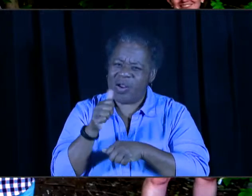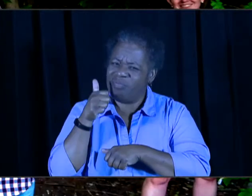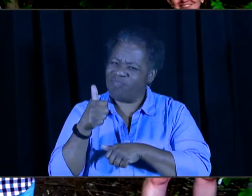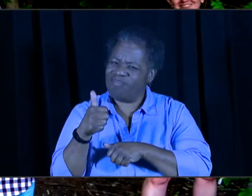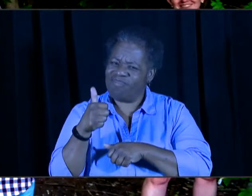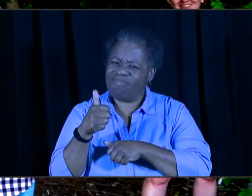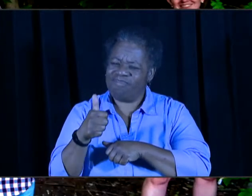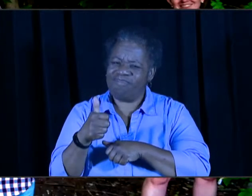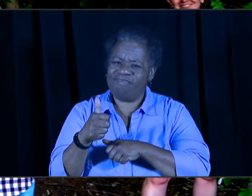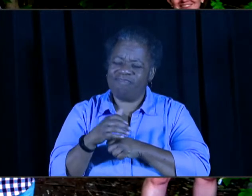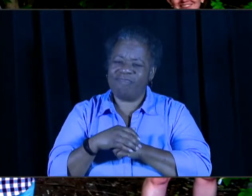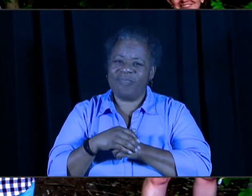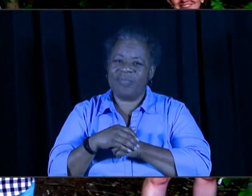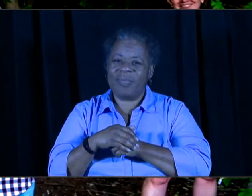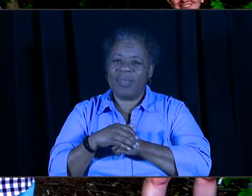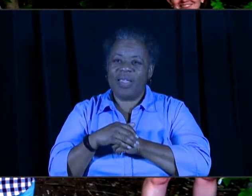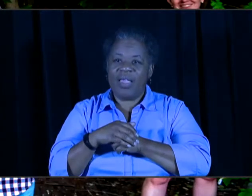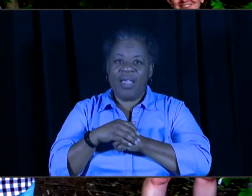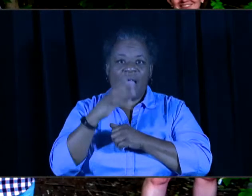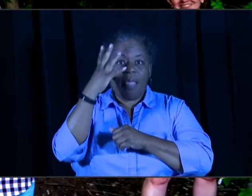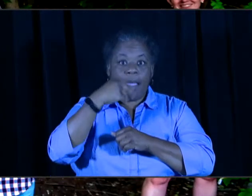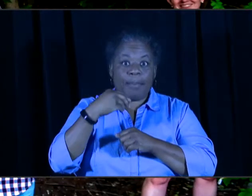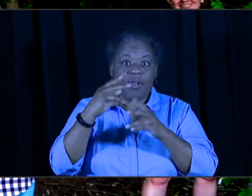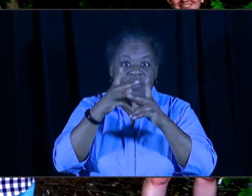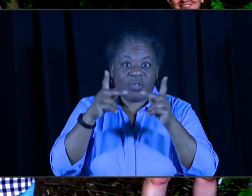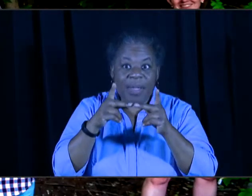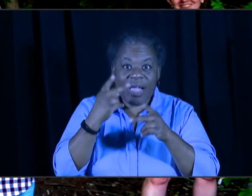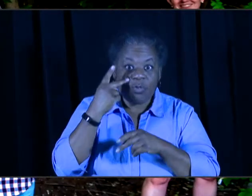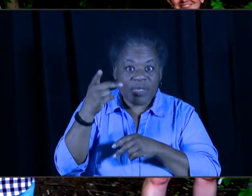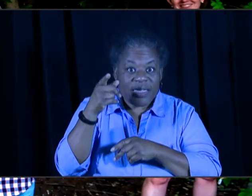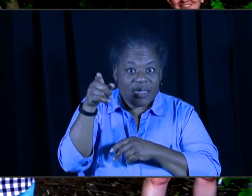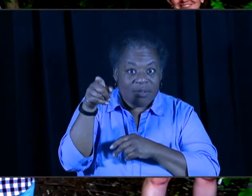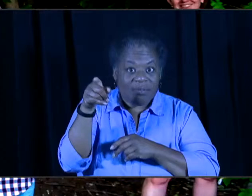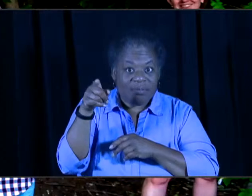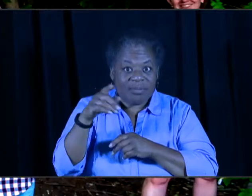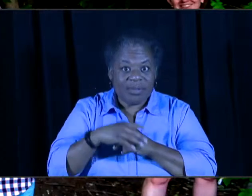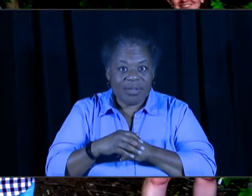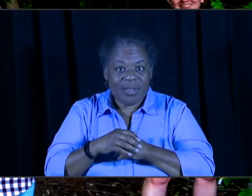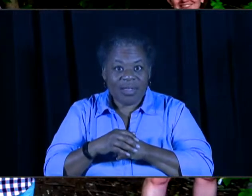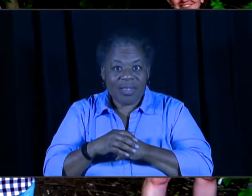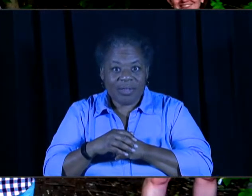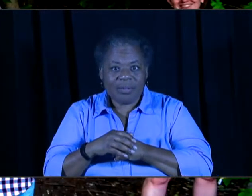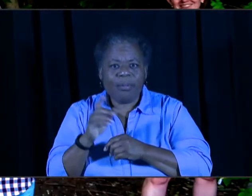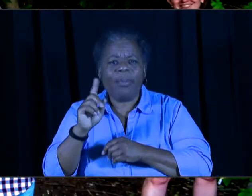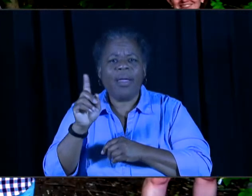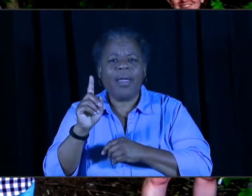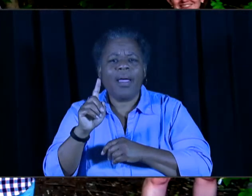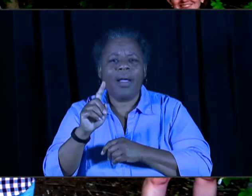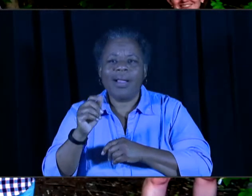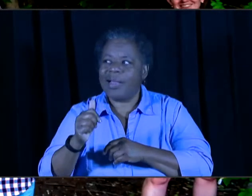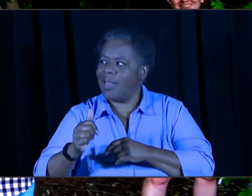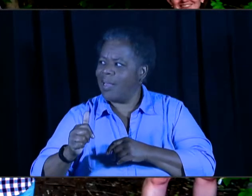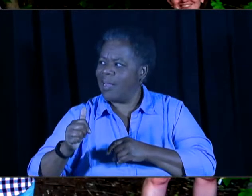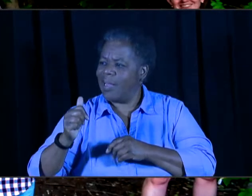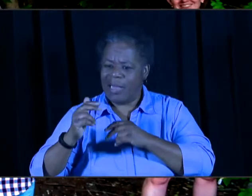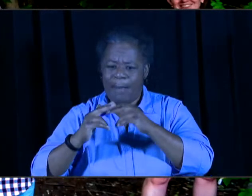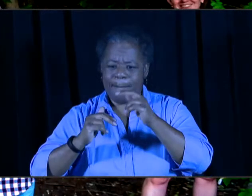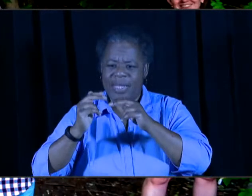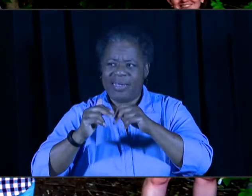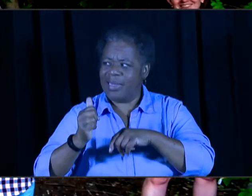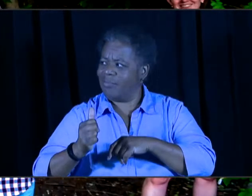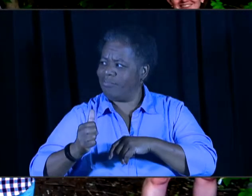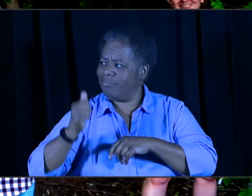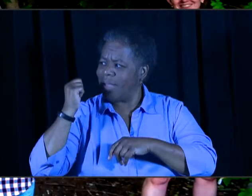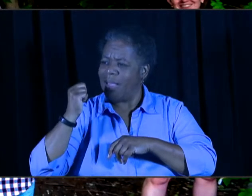In case you're wondering, that beautiful spot they've been filming in is actually out by the dumpsters behind our